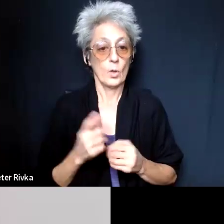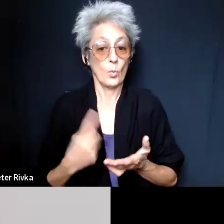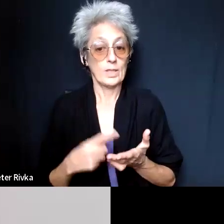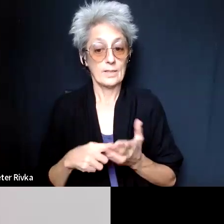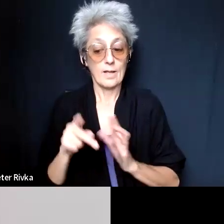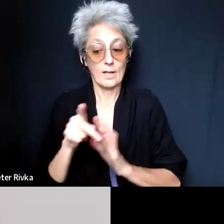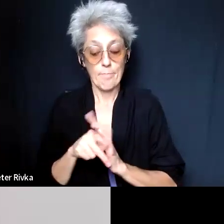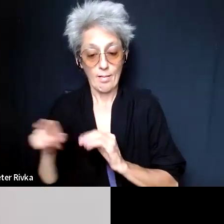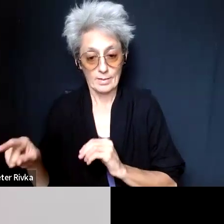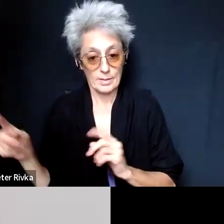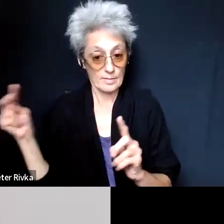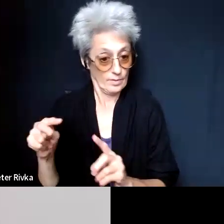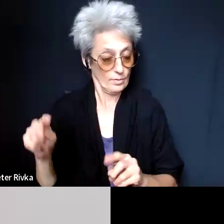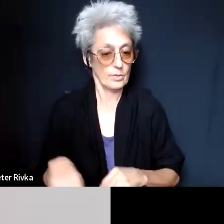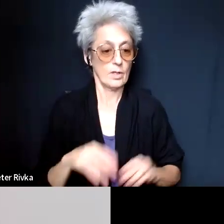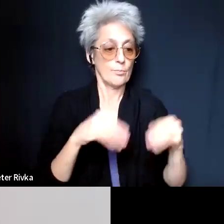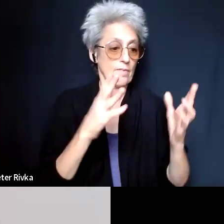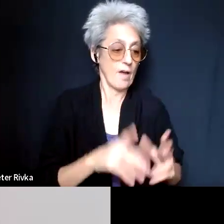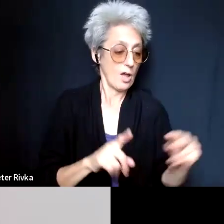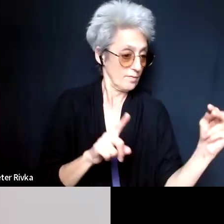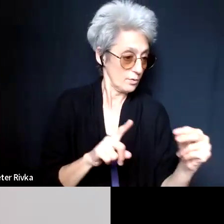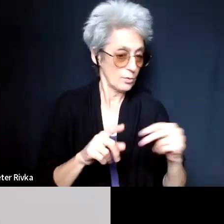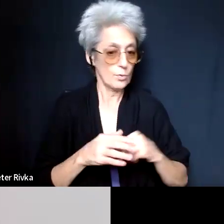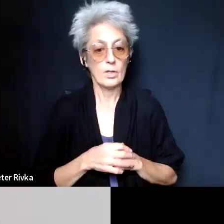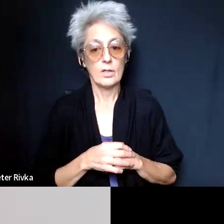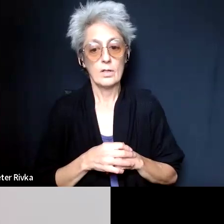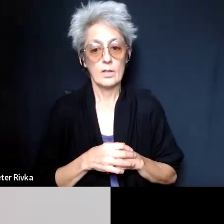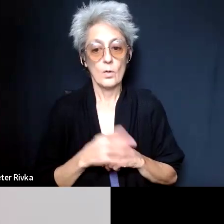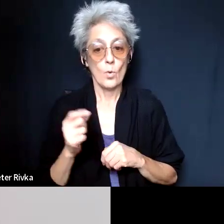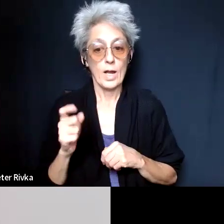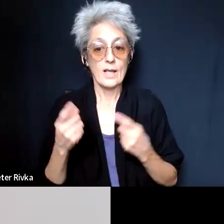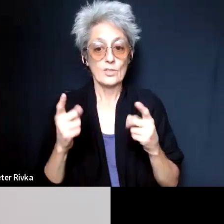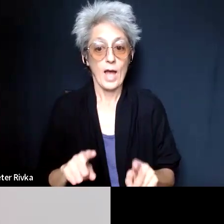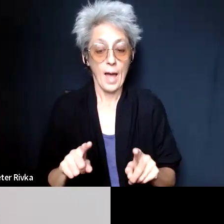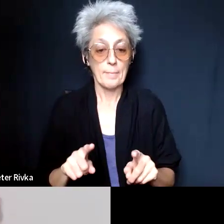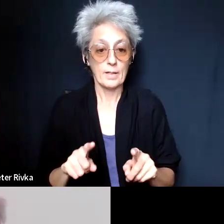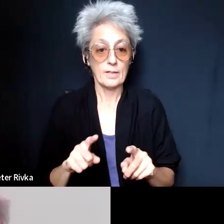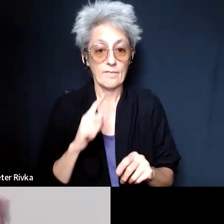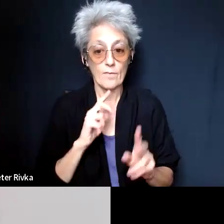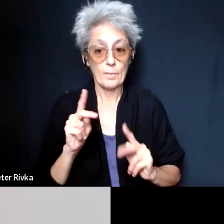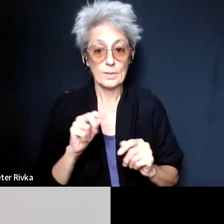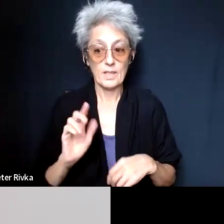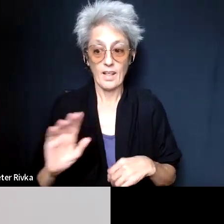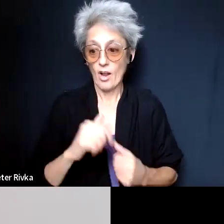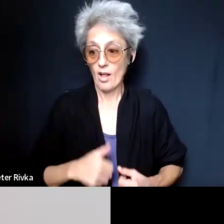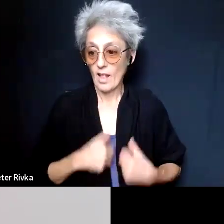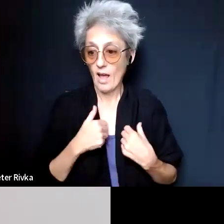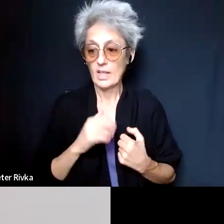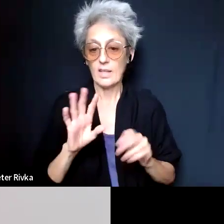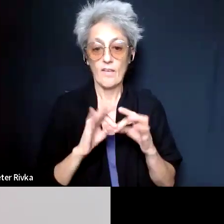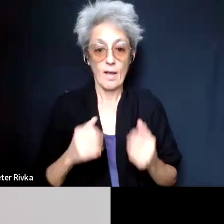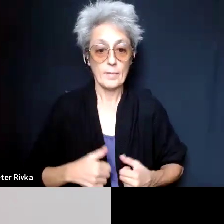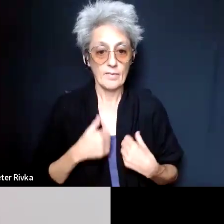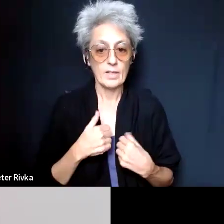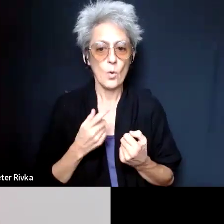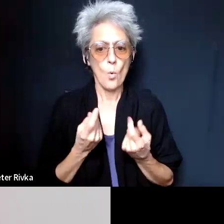from the provider level, and from what needs to happen in the lives of people with disabilities and their families to help make things happen.